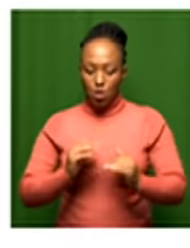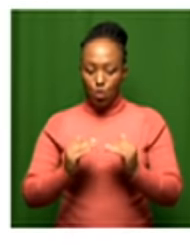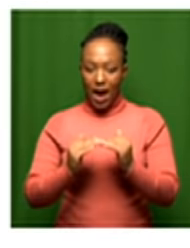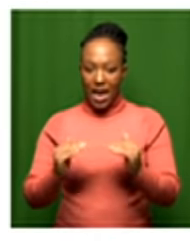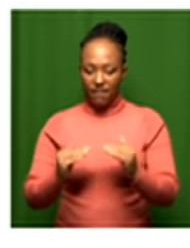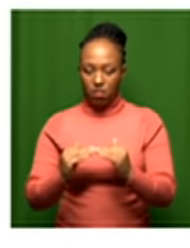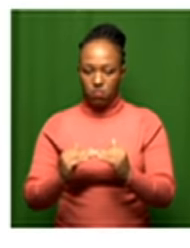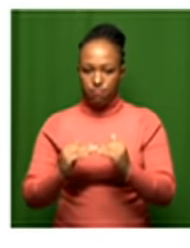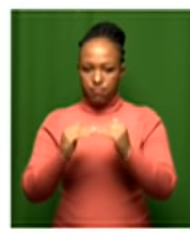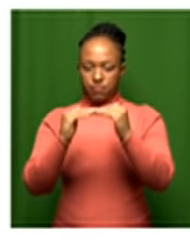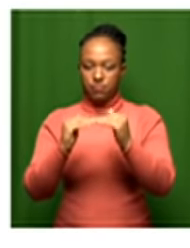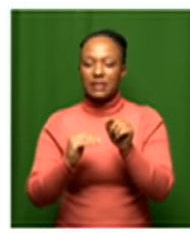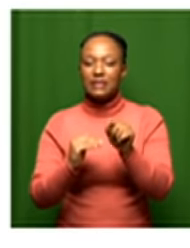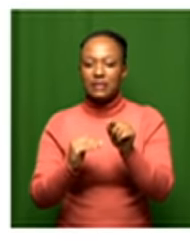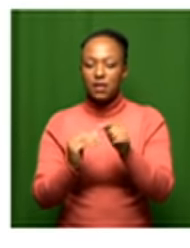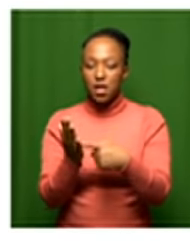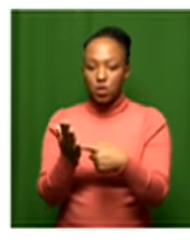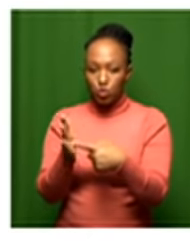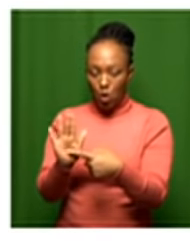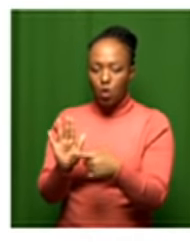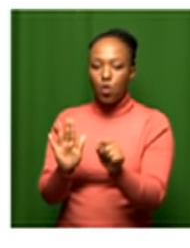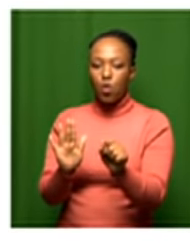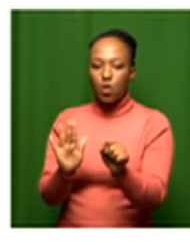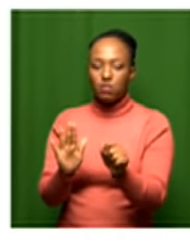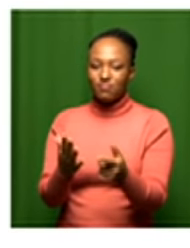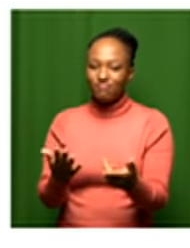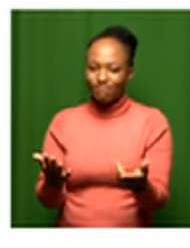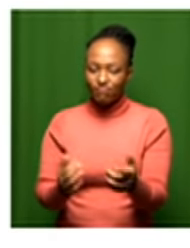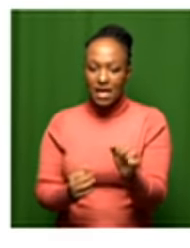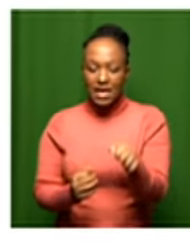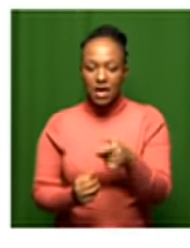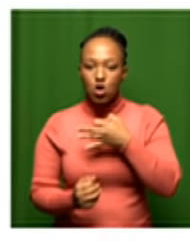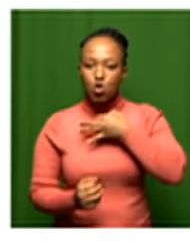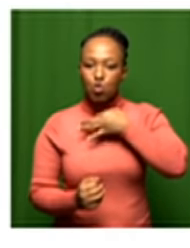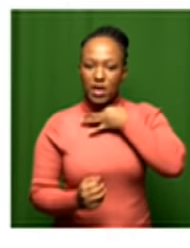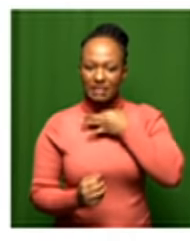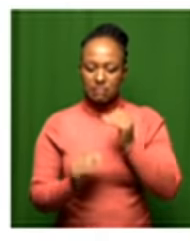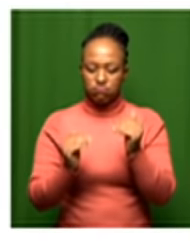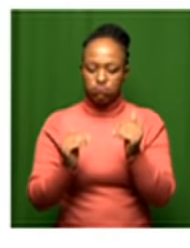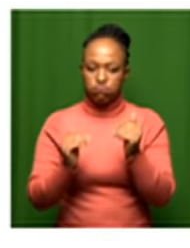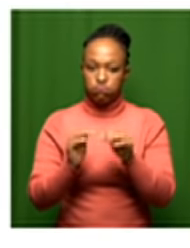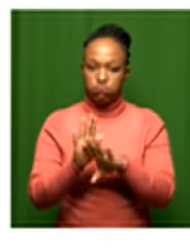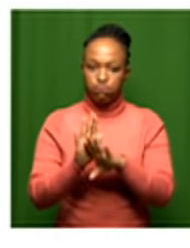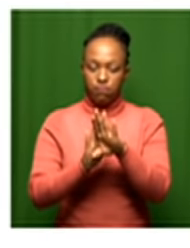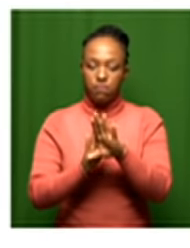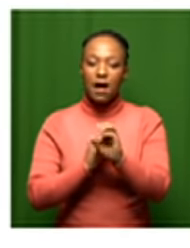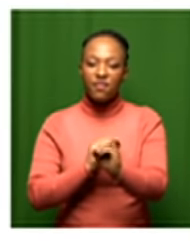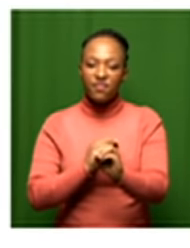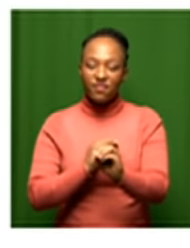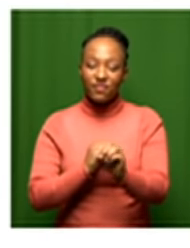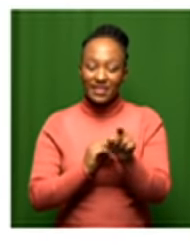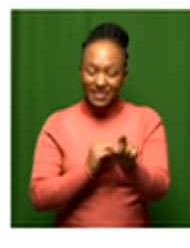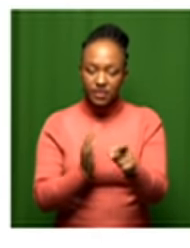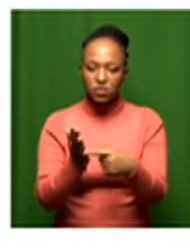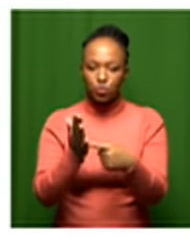alert level signals is basically that the risk has now increased, and I think it's an indication